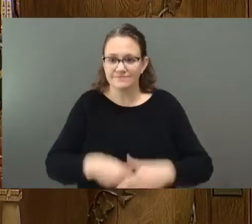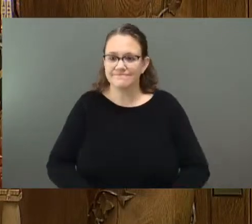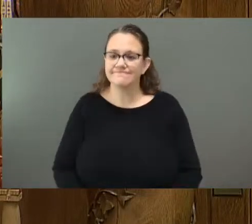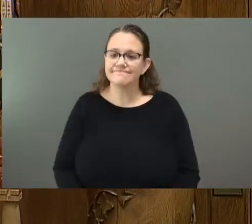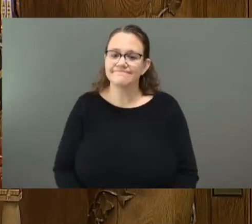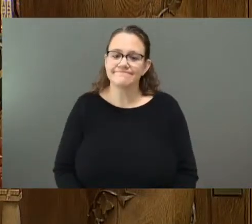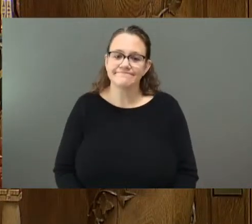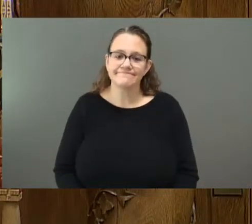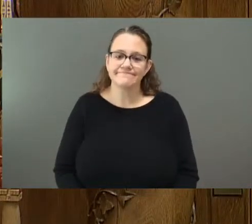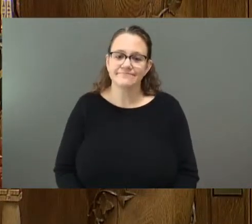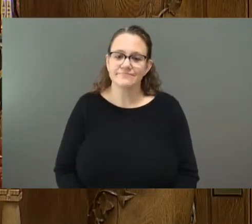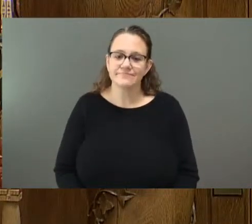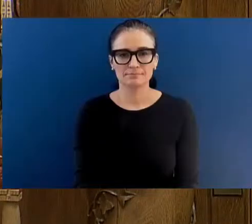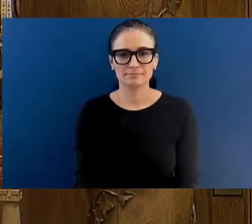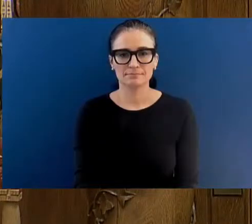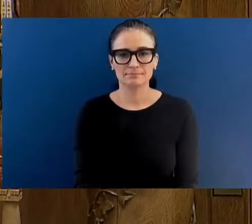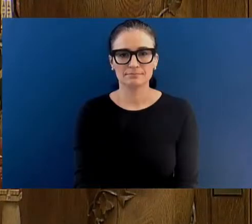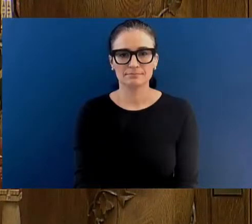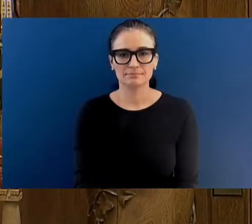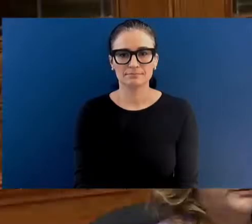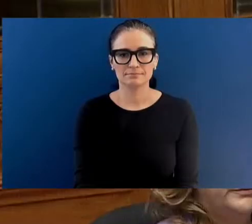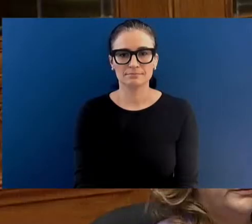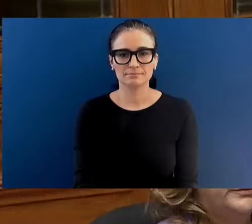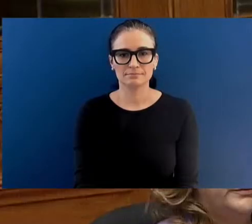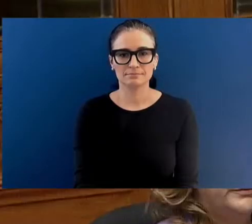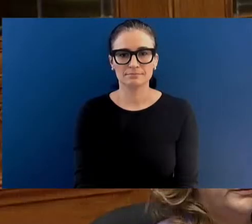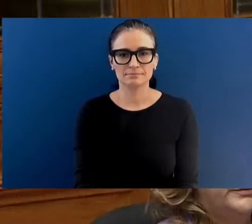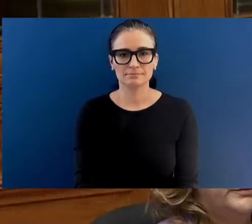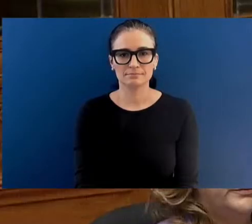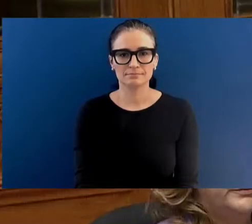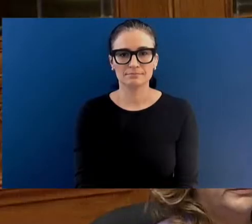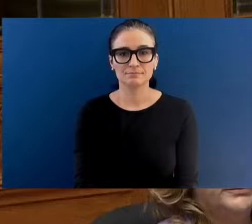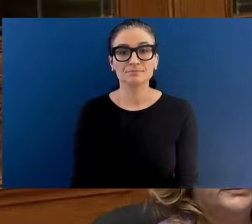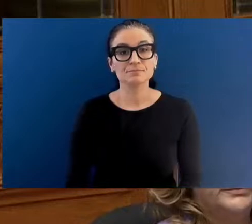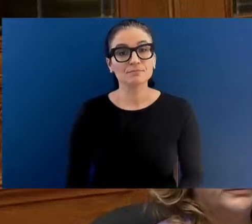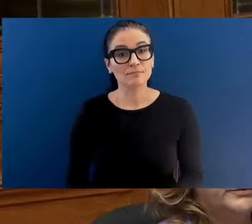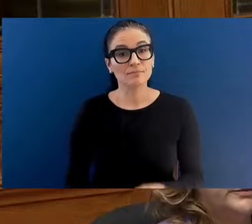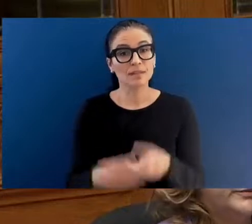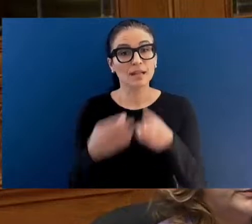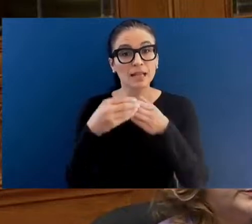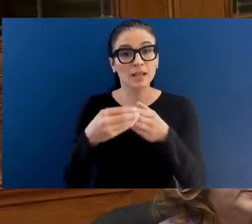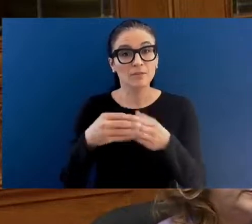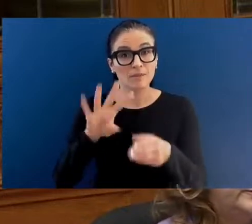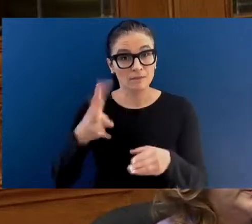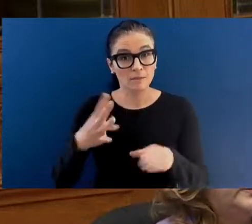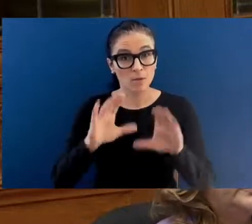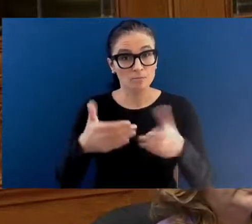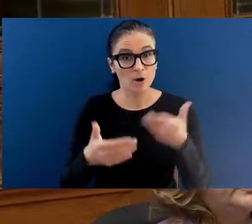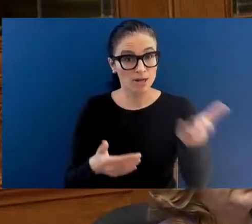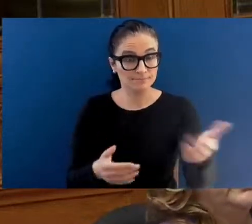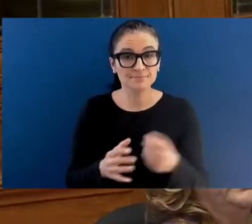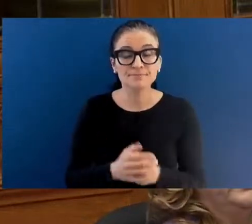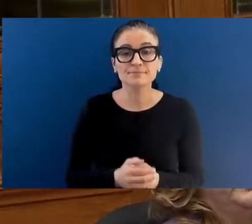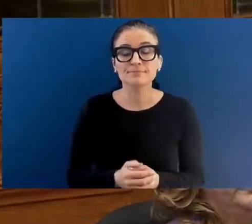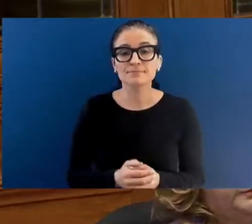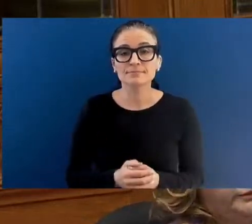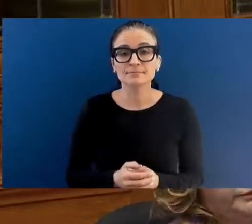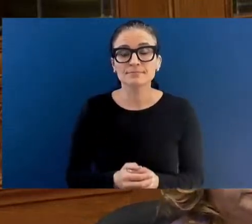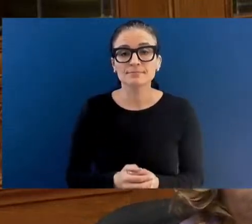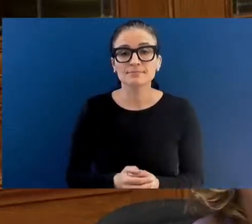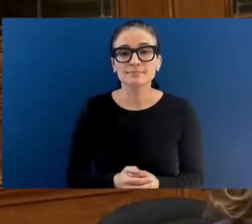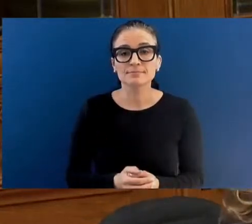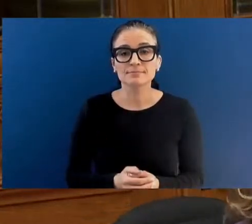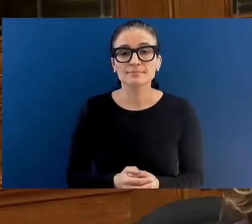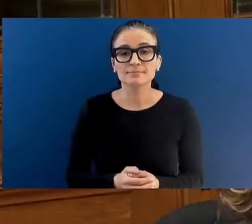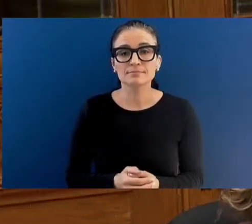The House Leader of the Fourth Party. Thank you very much, Mr. Speaker. Yesterday, here in the Legislature of British Columbia,